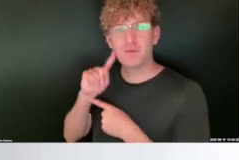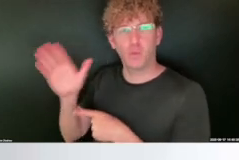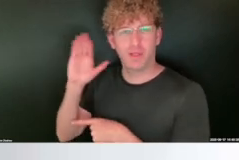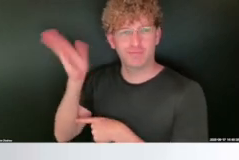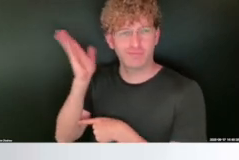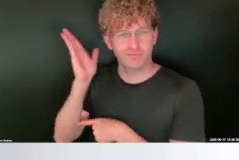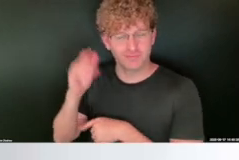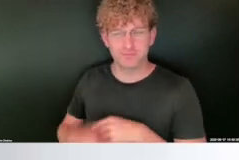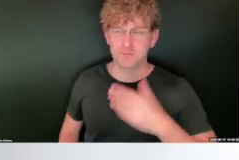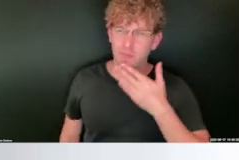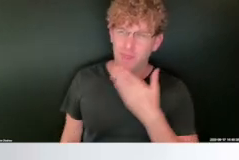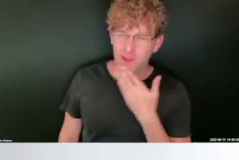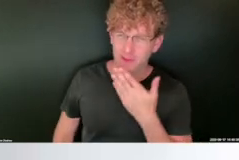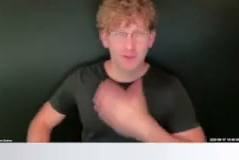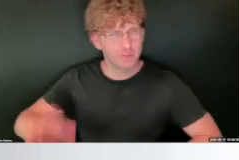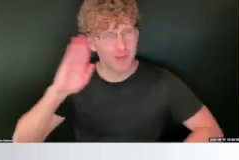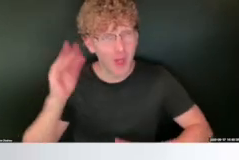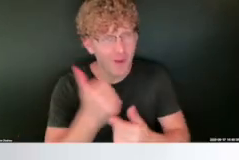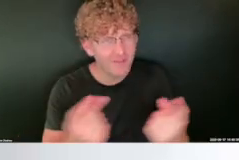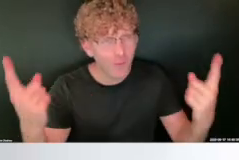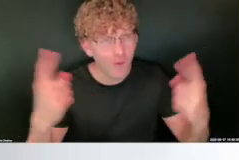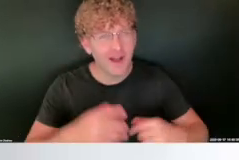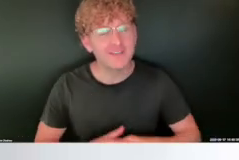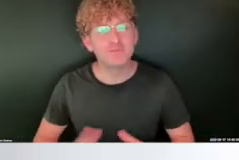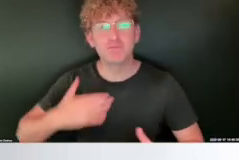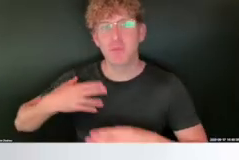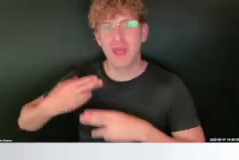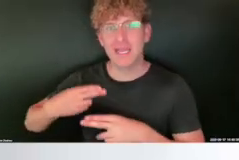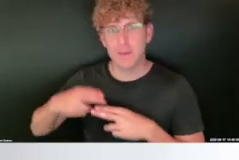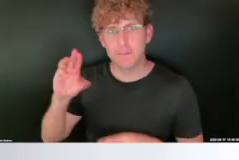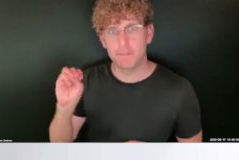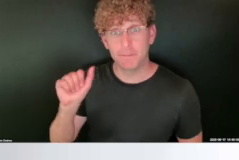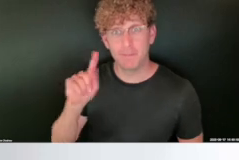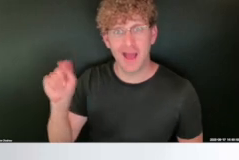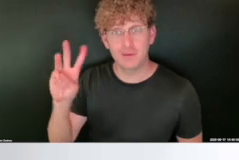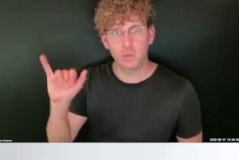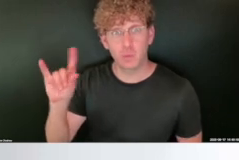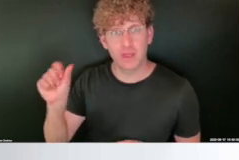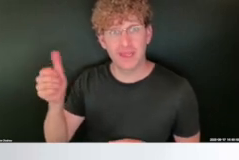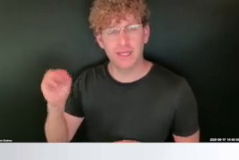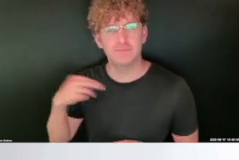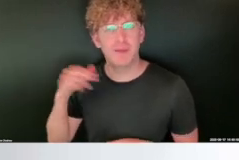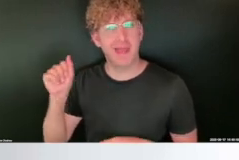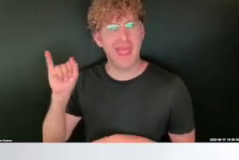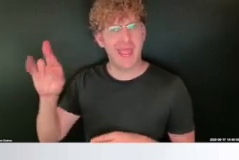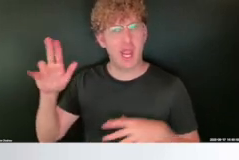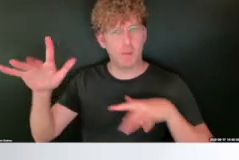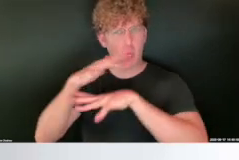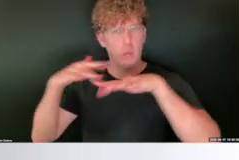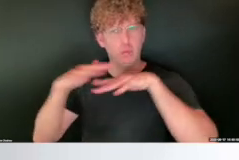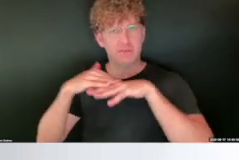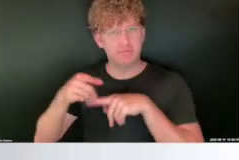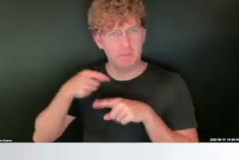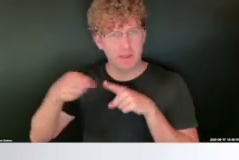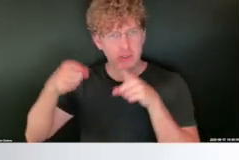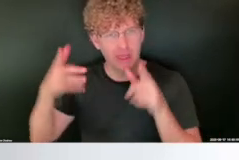Thanks, Stephanie, and hello, everyone. My name is Matt Williams. I'm an air pollution specialist at CARB and will be presenting on our medium and heavy